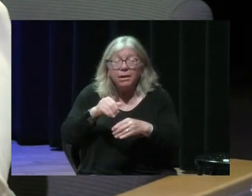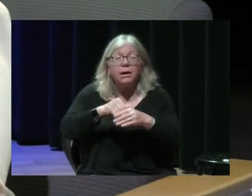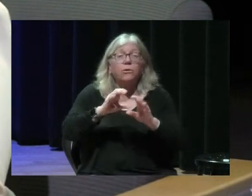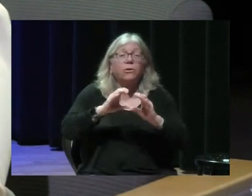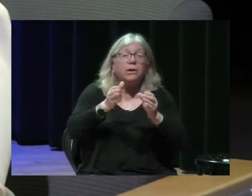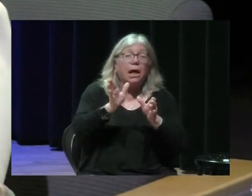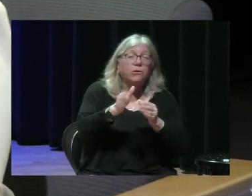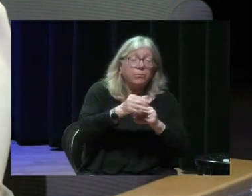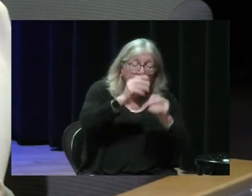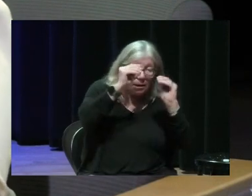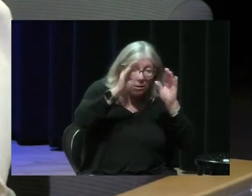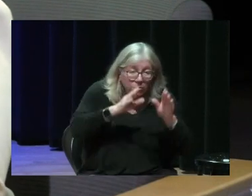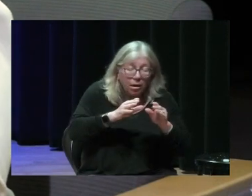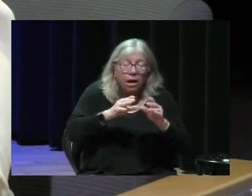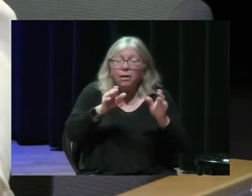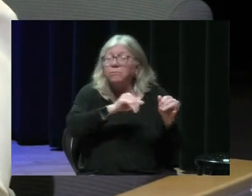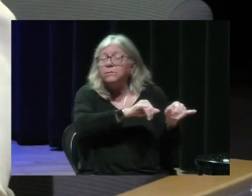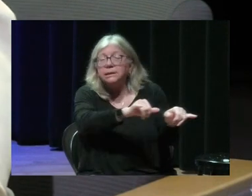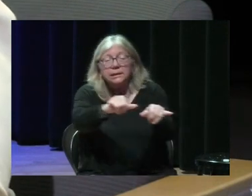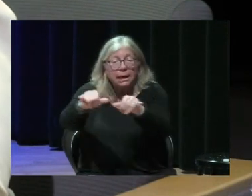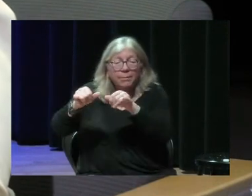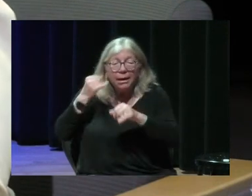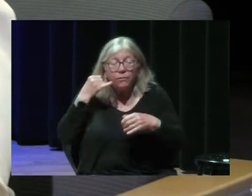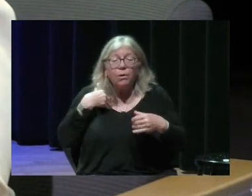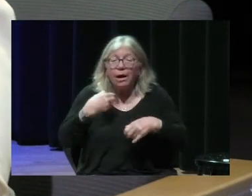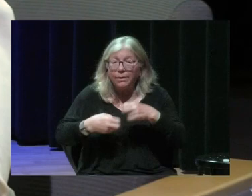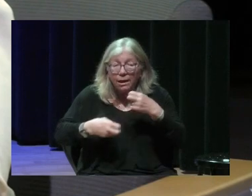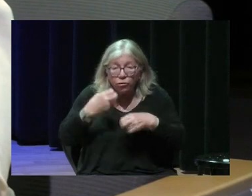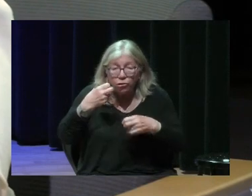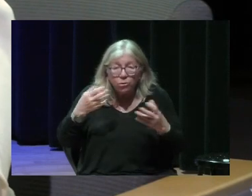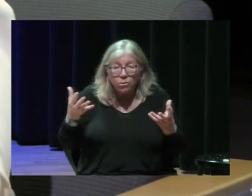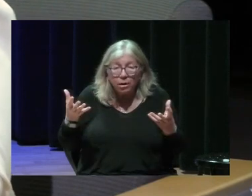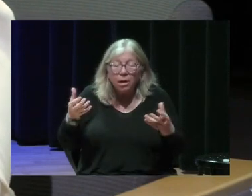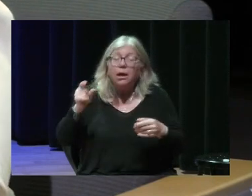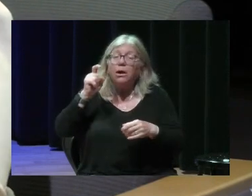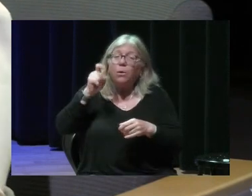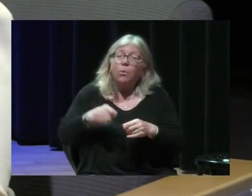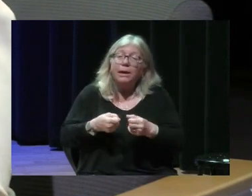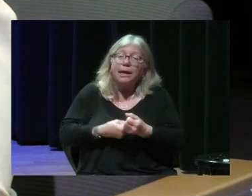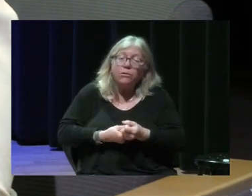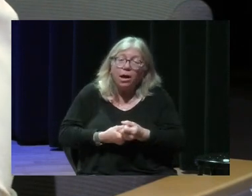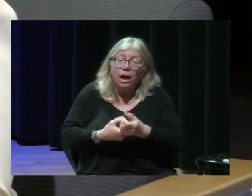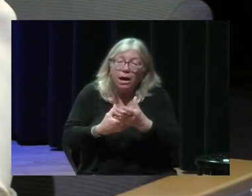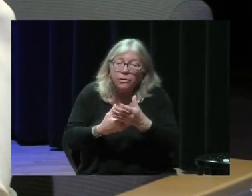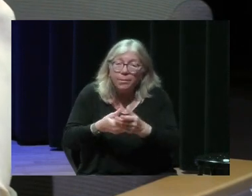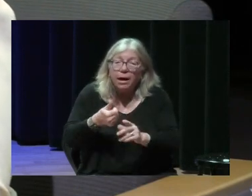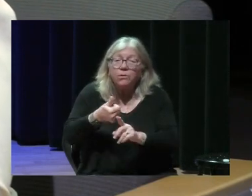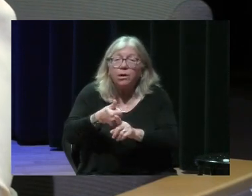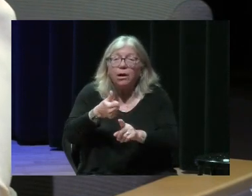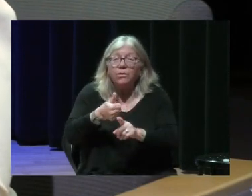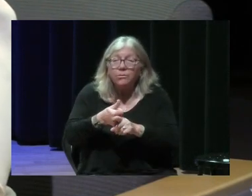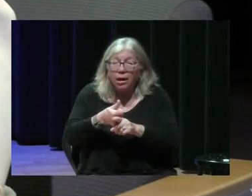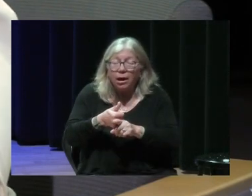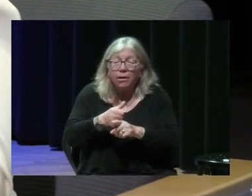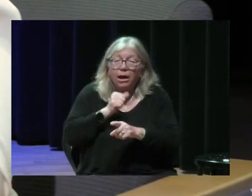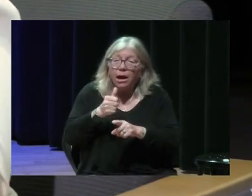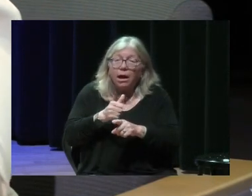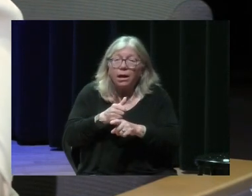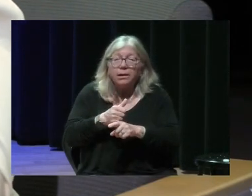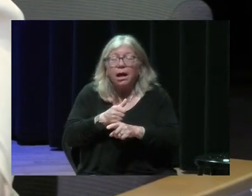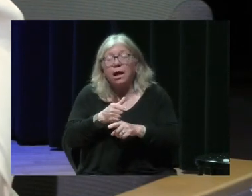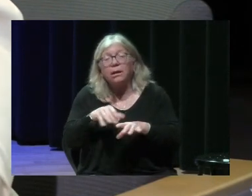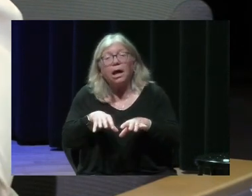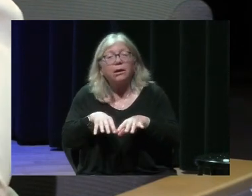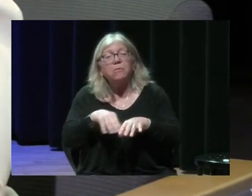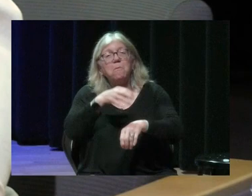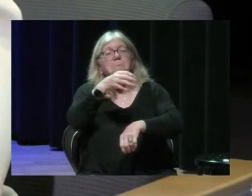Your teacher shouldn't do it. If somebody has an issue, we need to express ourselves about that issue and work through it, not hold power over somebody